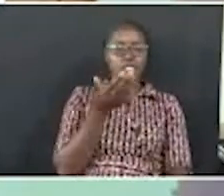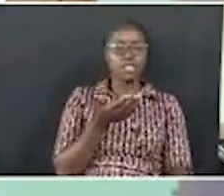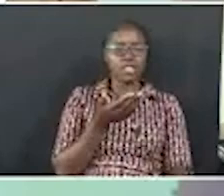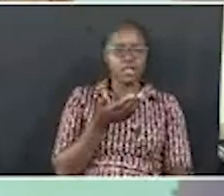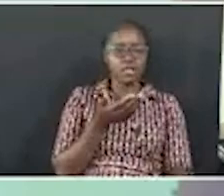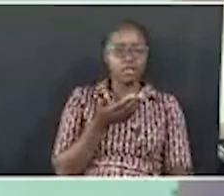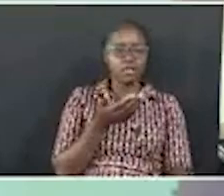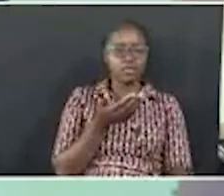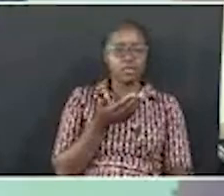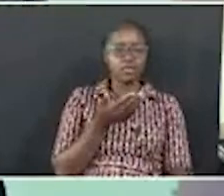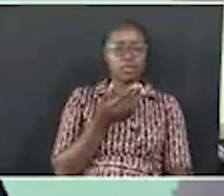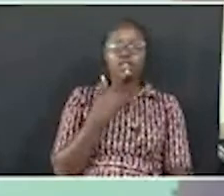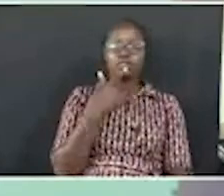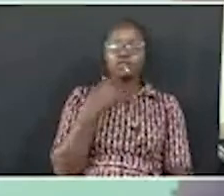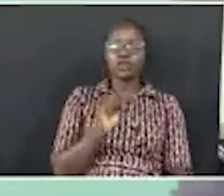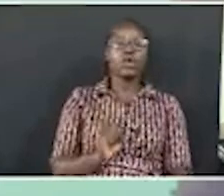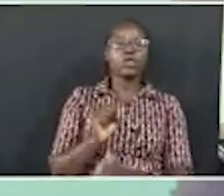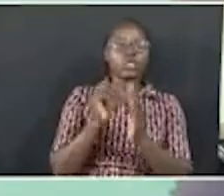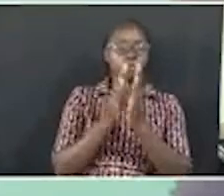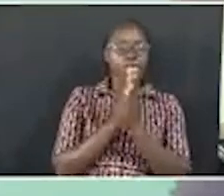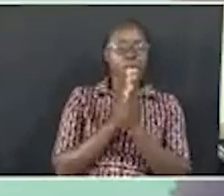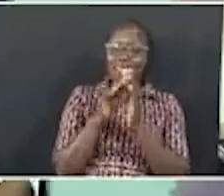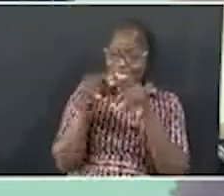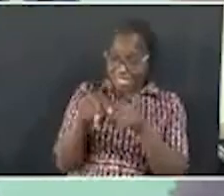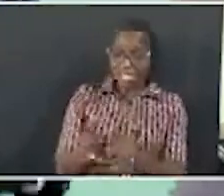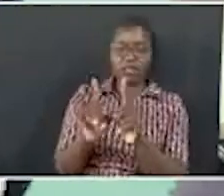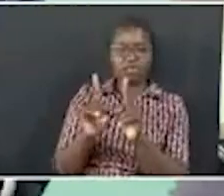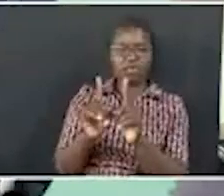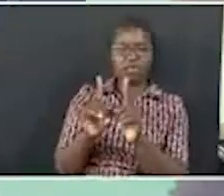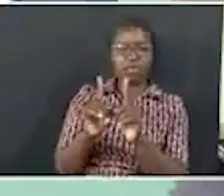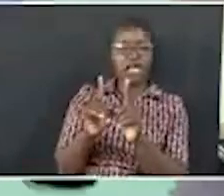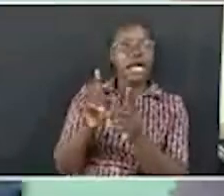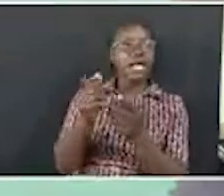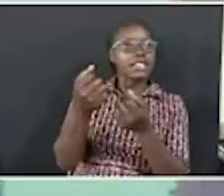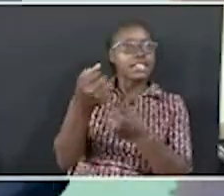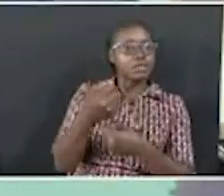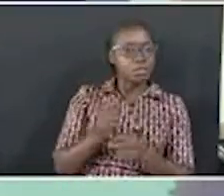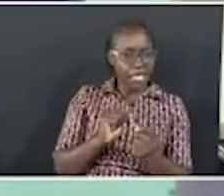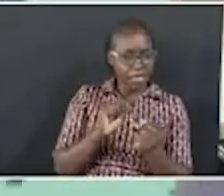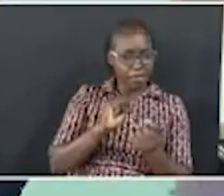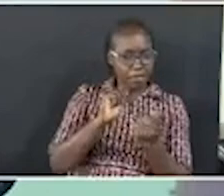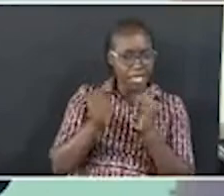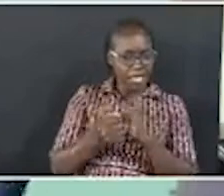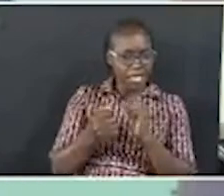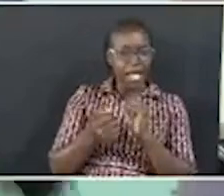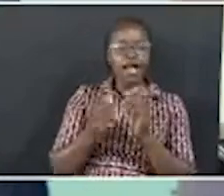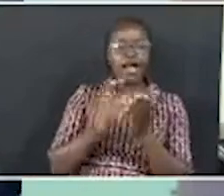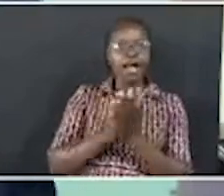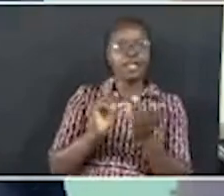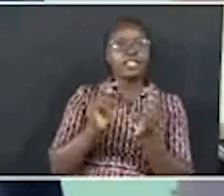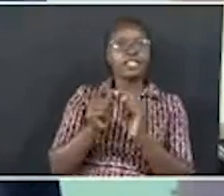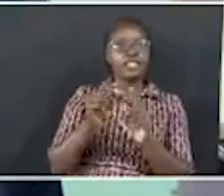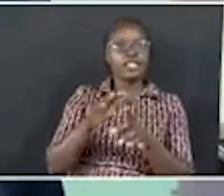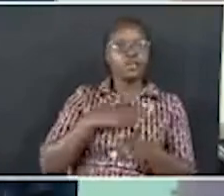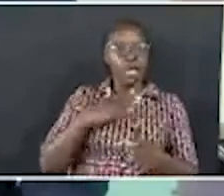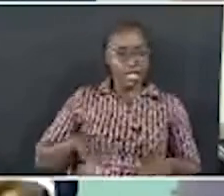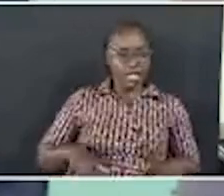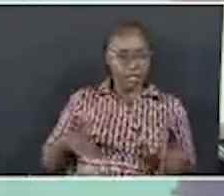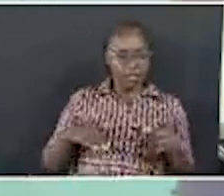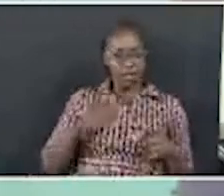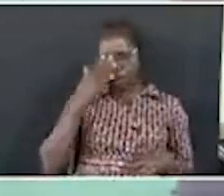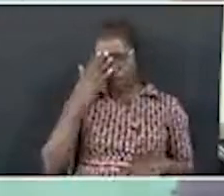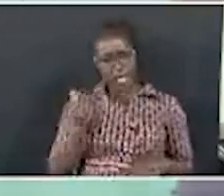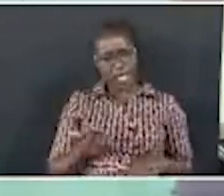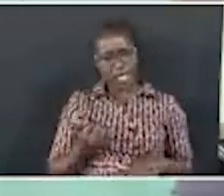answered. And so the prayer itself is causing a transformation in my life.